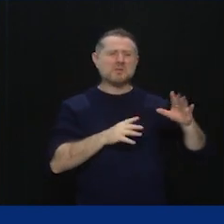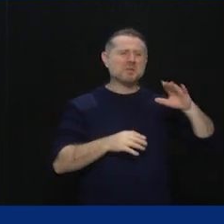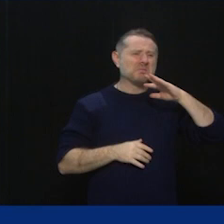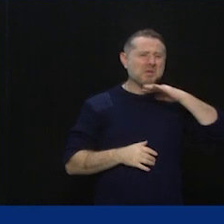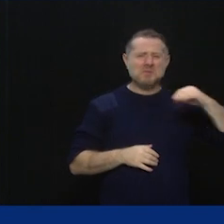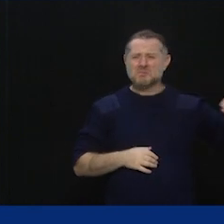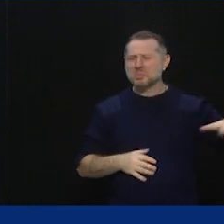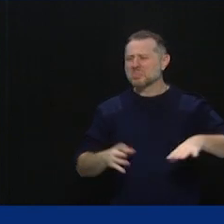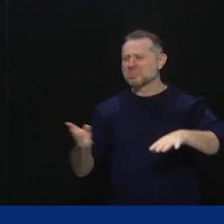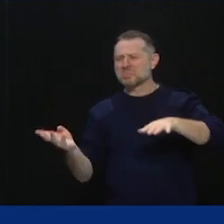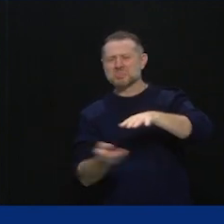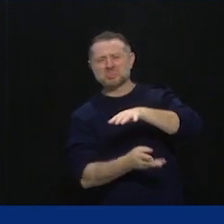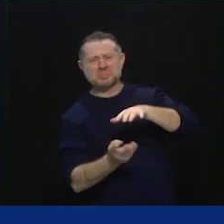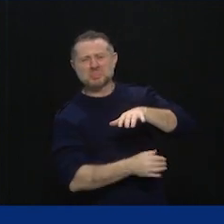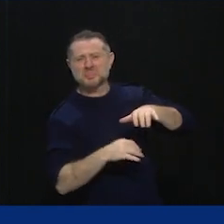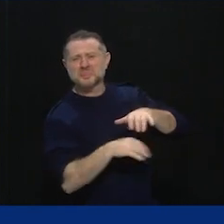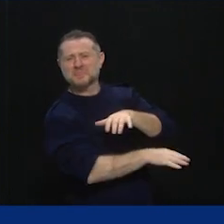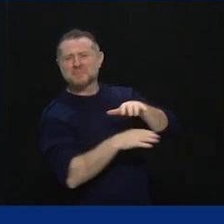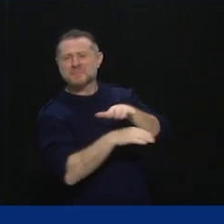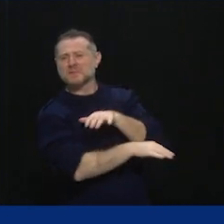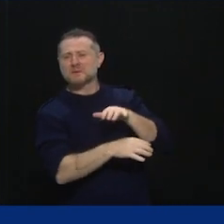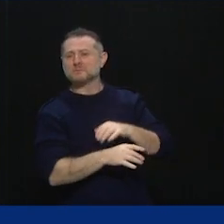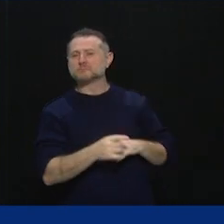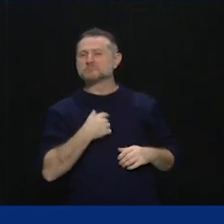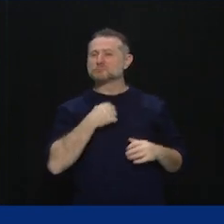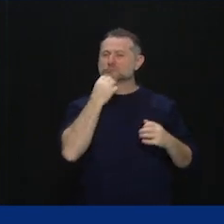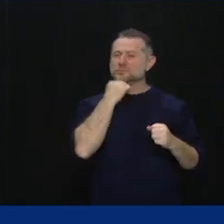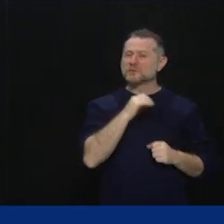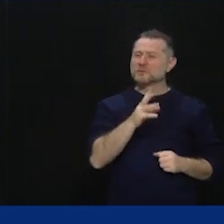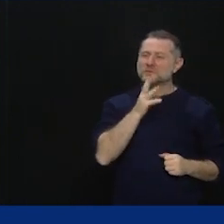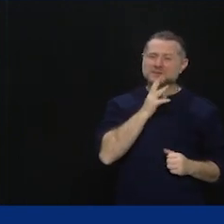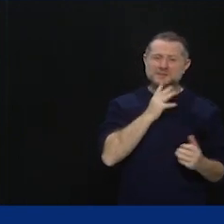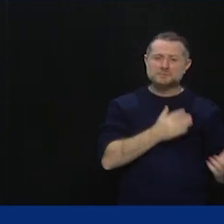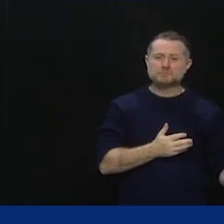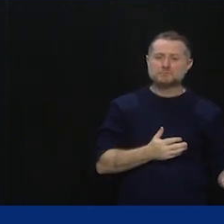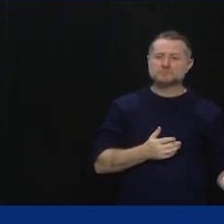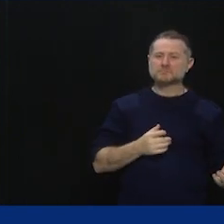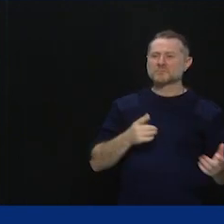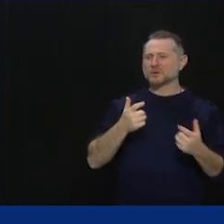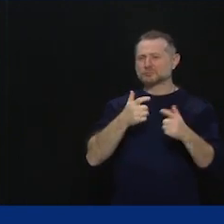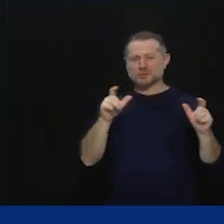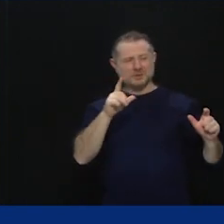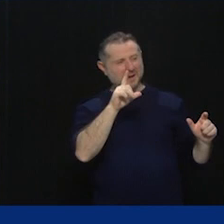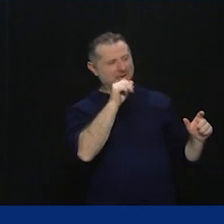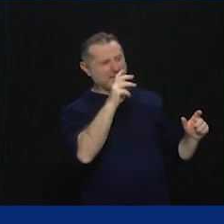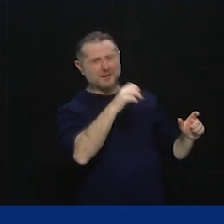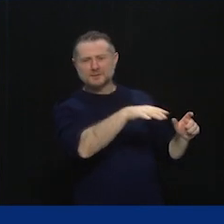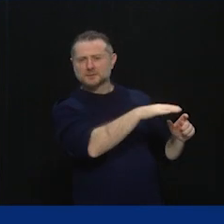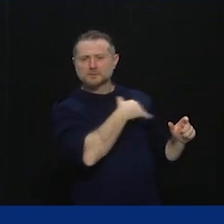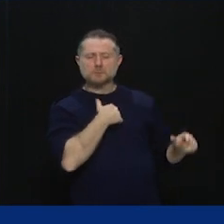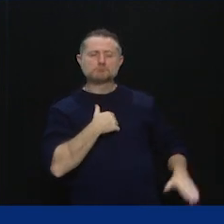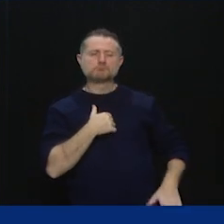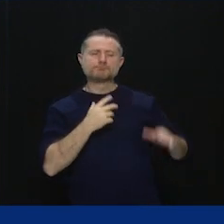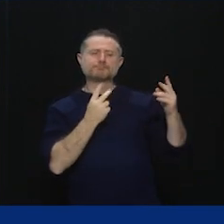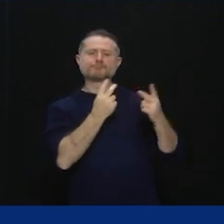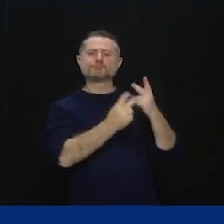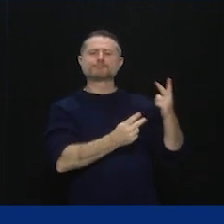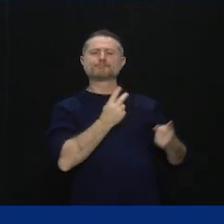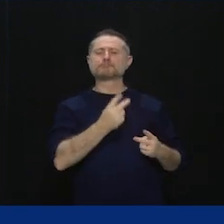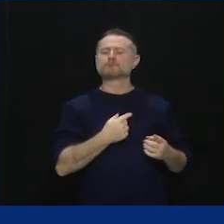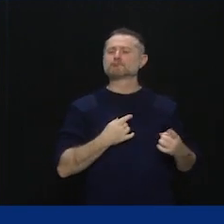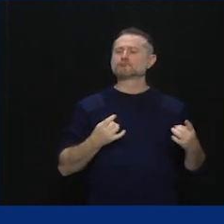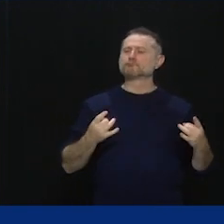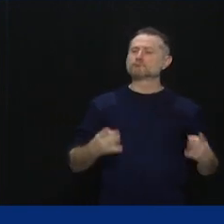on the waterfront of one of the Great Lakes. I've seen mistakes since I was a child. And what you saw here was the opportunity that people want